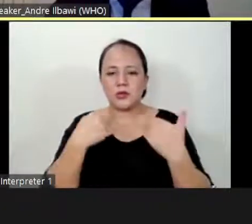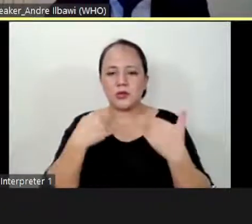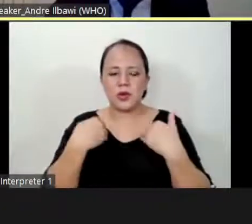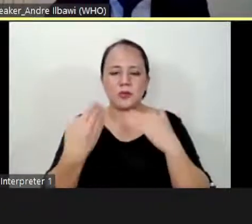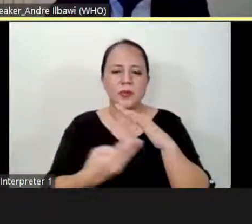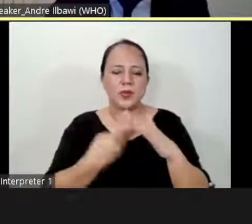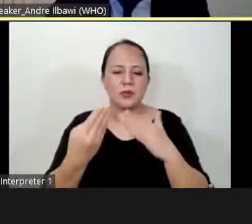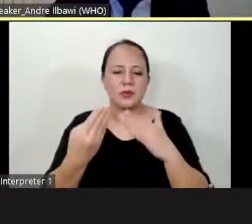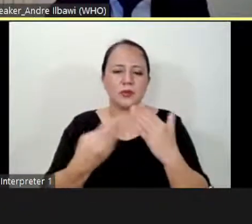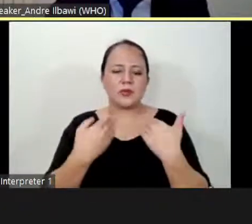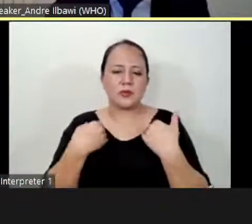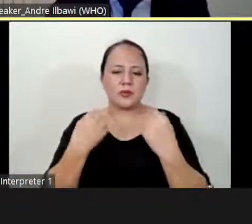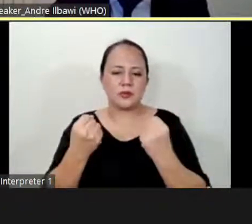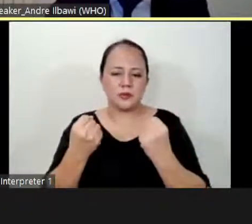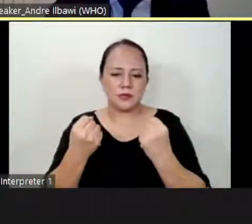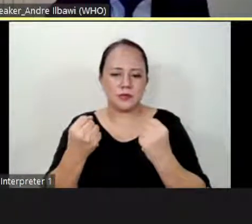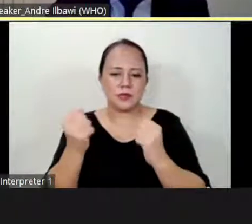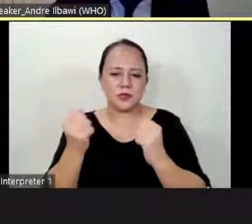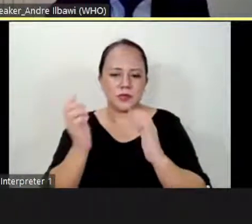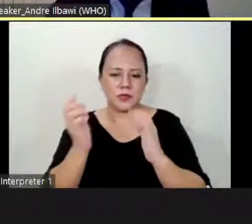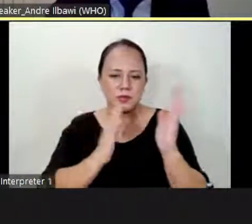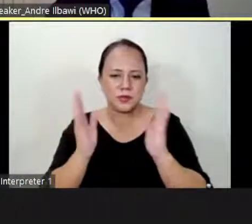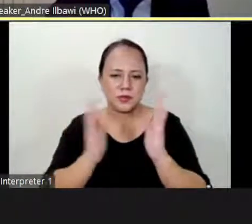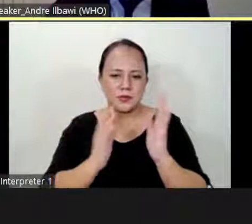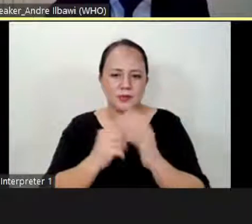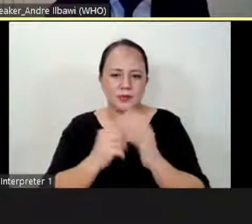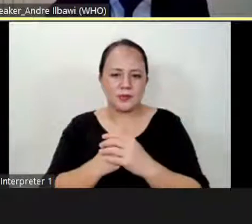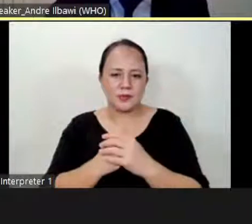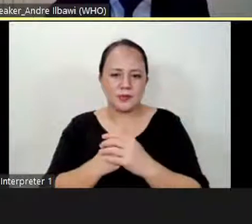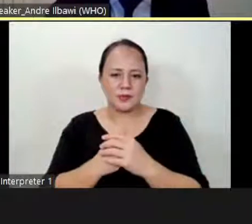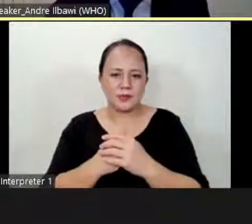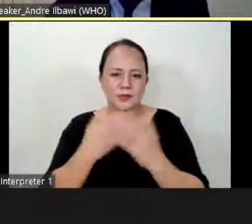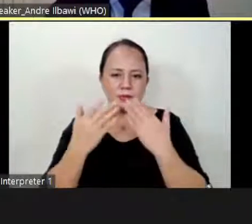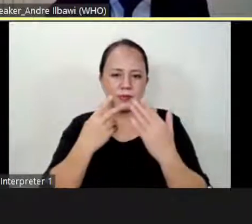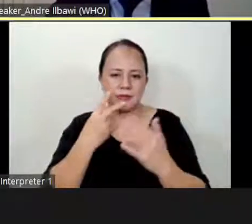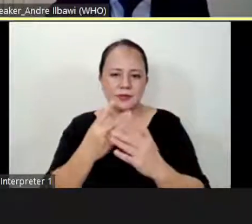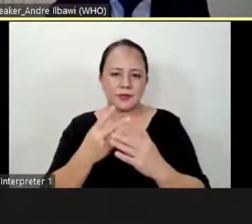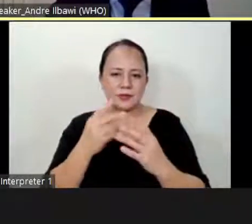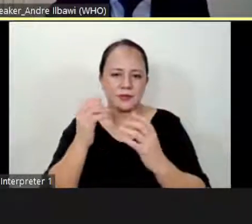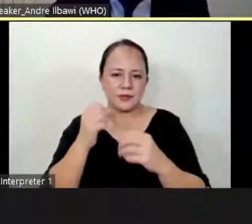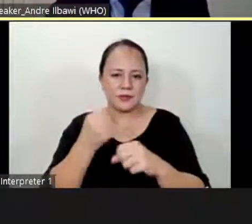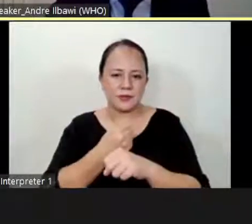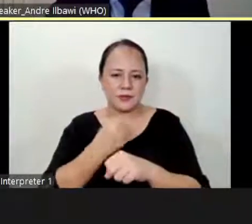essential services in cancer? Thank you for pulling up the survey.